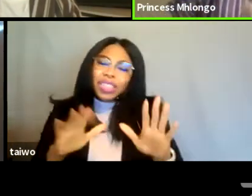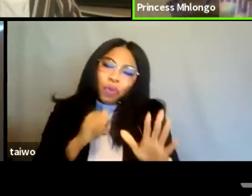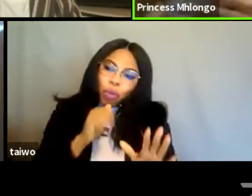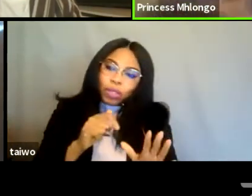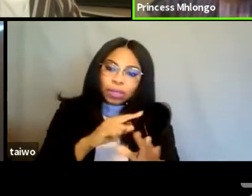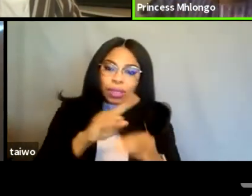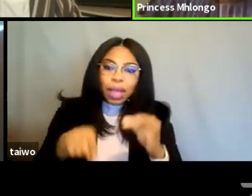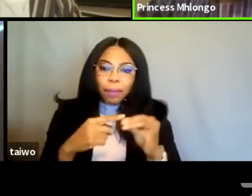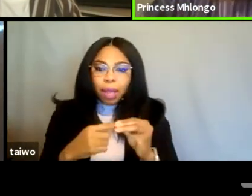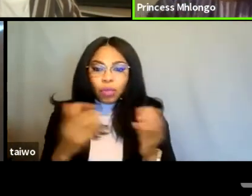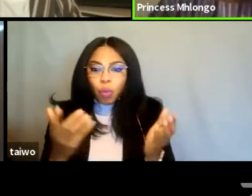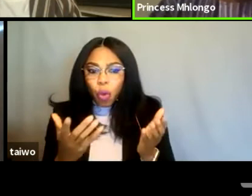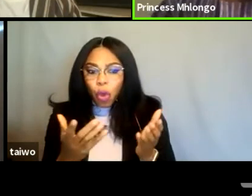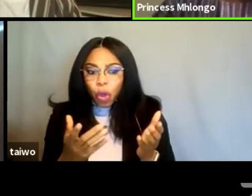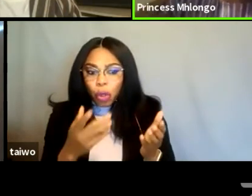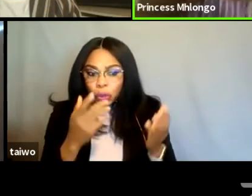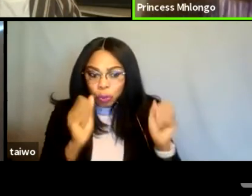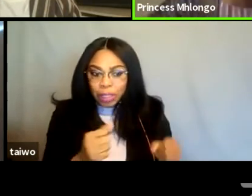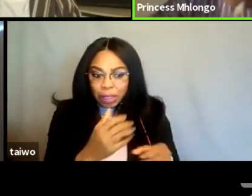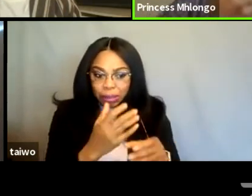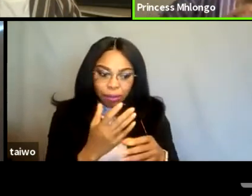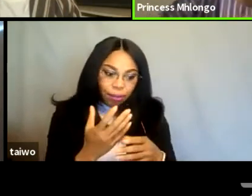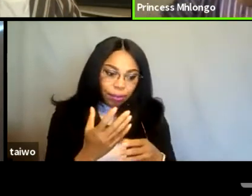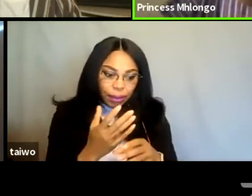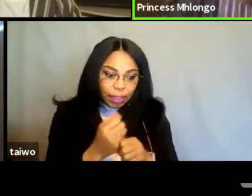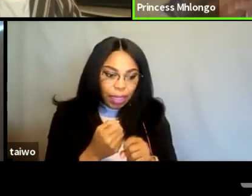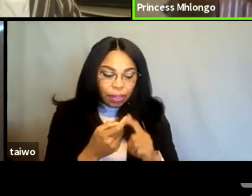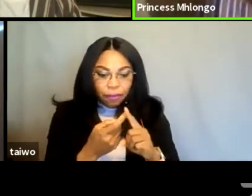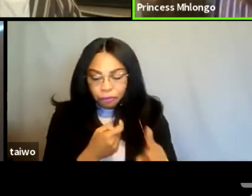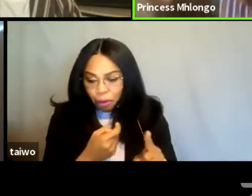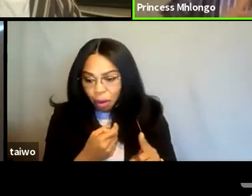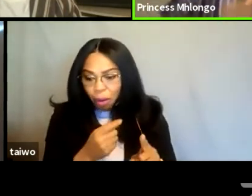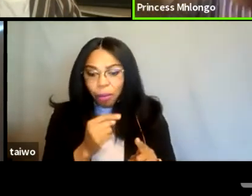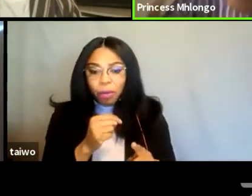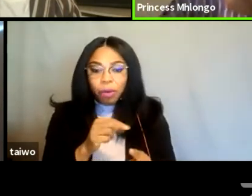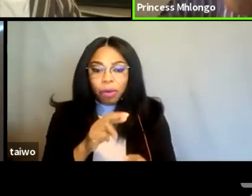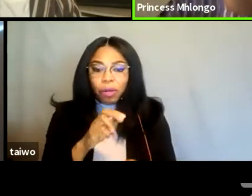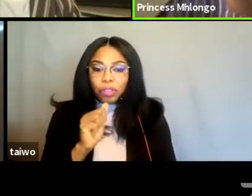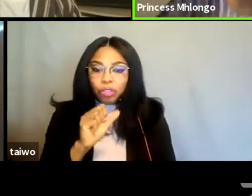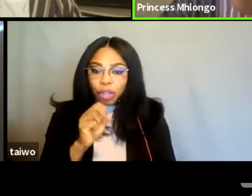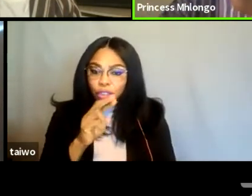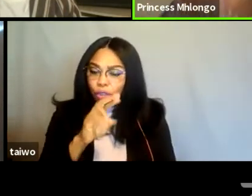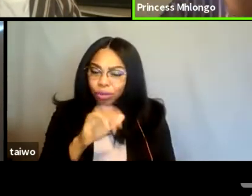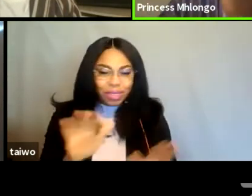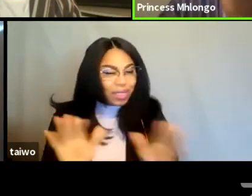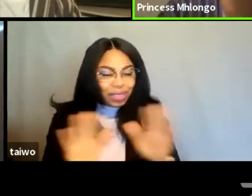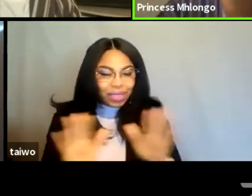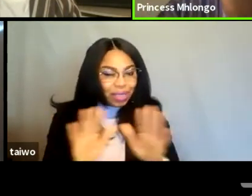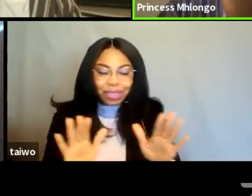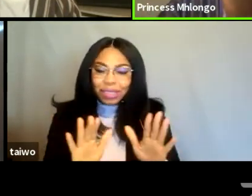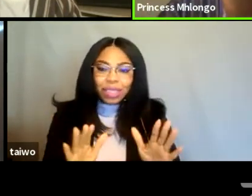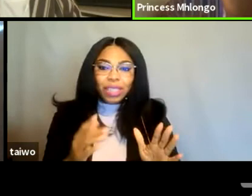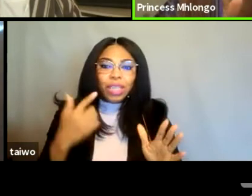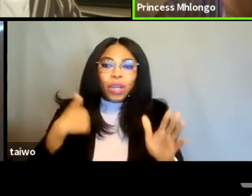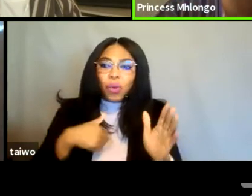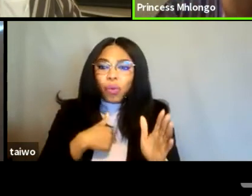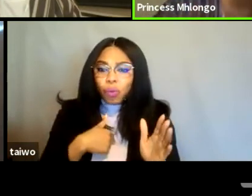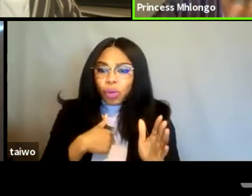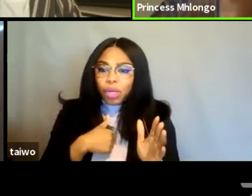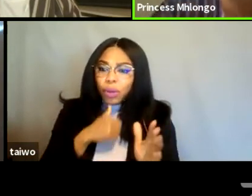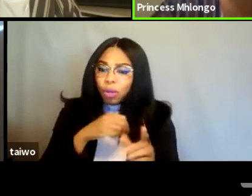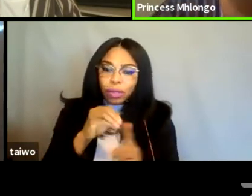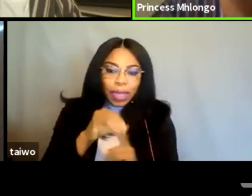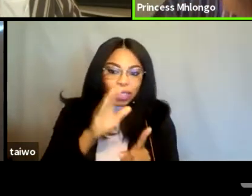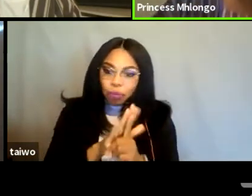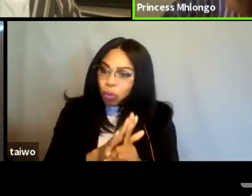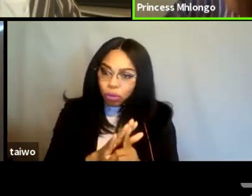about what you may get from, you know, tertiary and be, because it really wasn't about that, because we weren't exposed to that